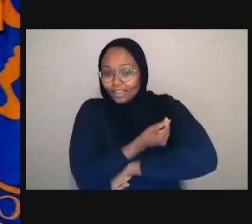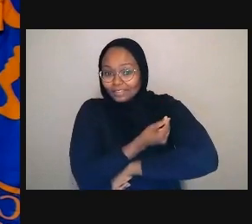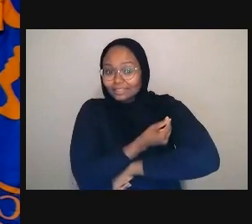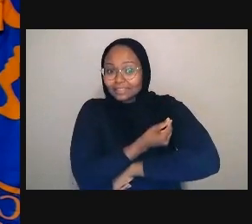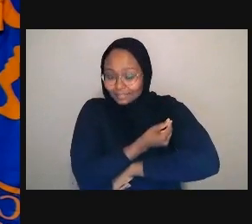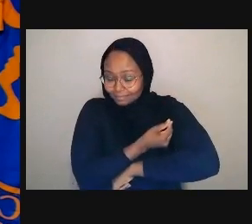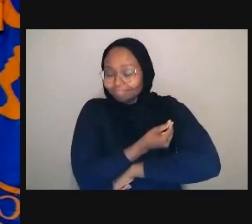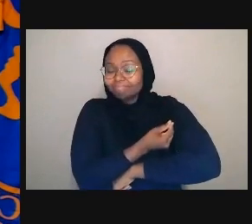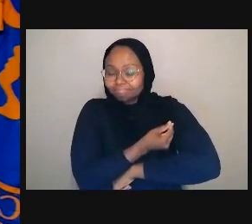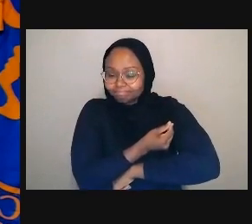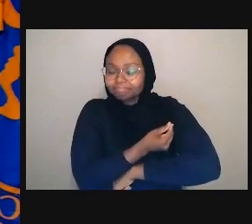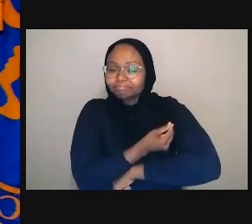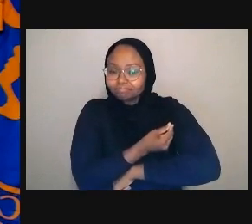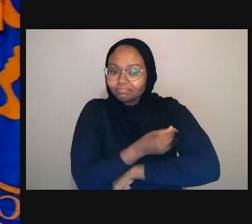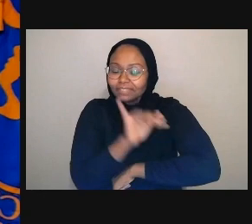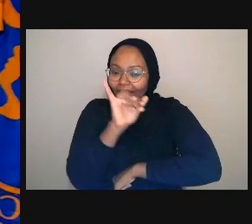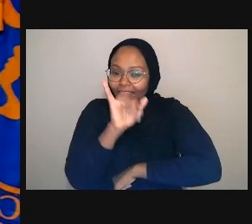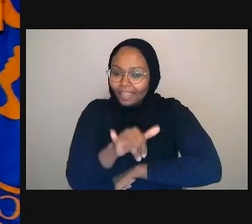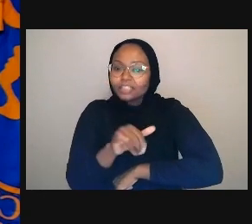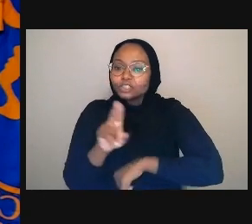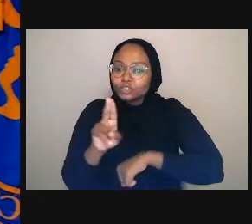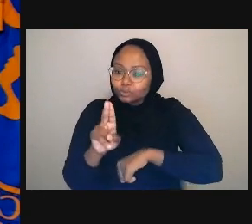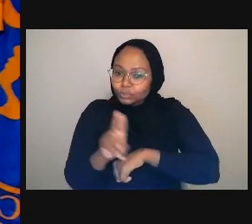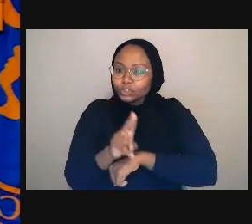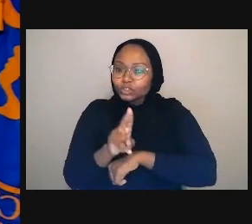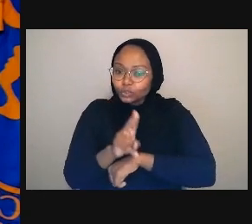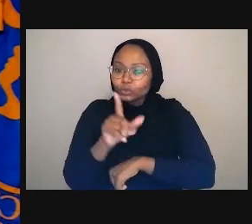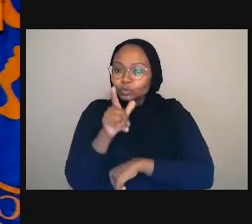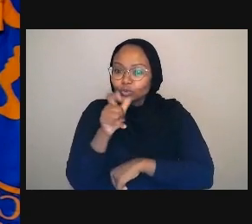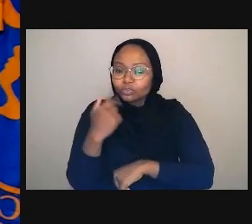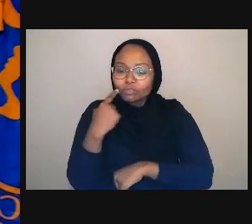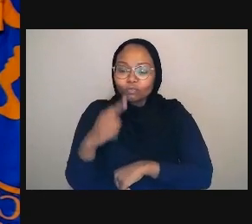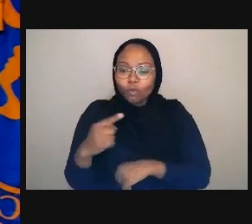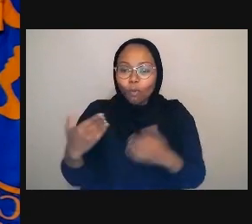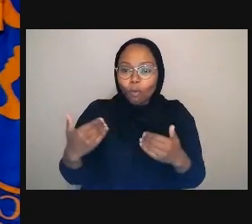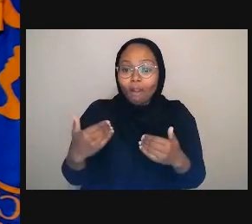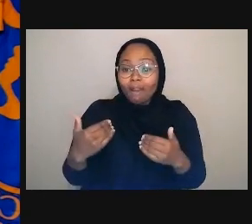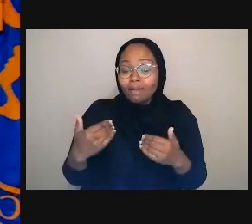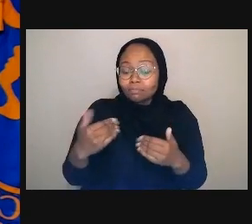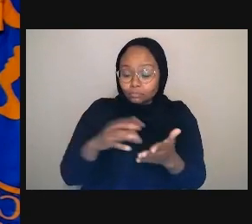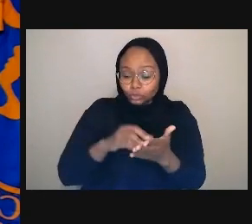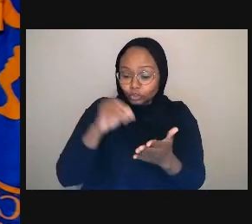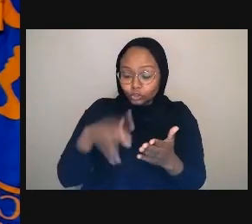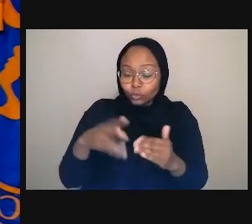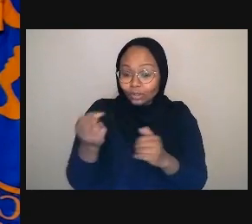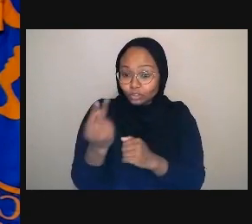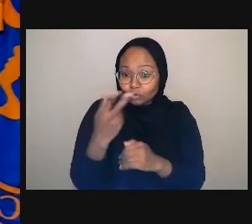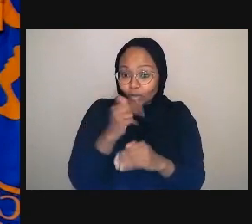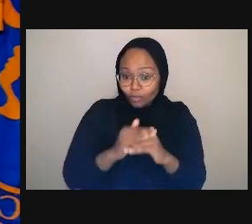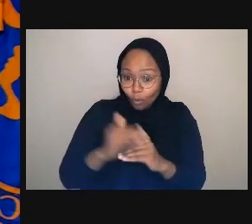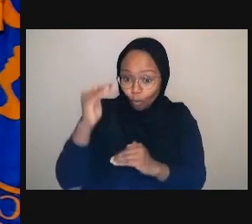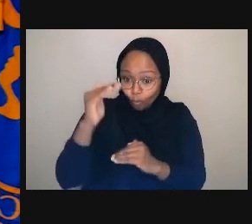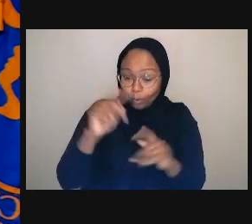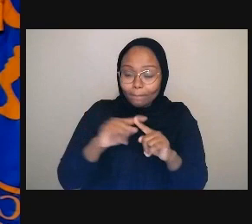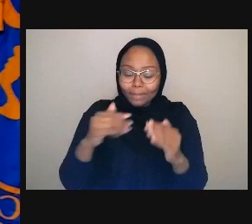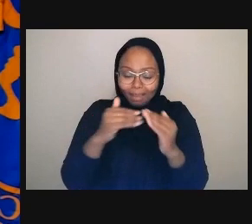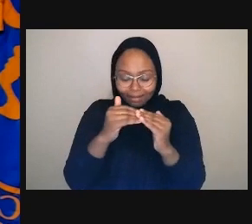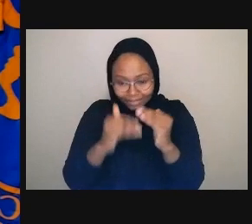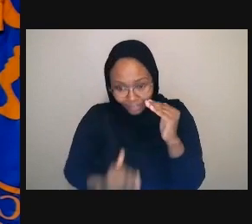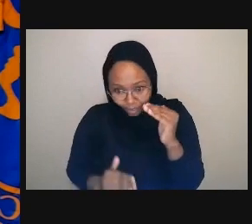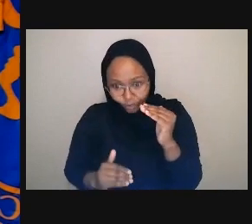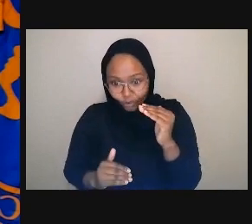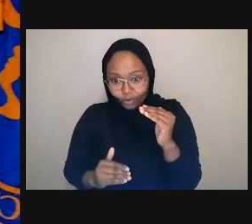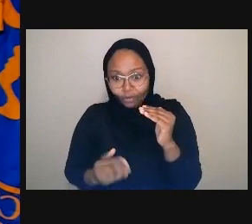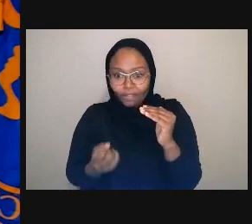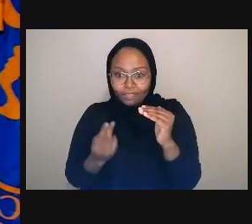tool that should be utilized and implemented. Younger than 12, 11 and younger, we are likely not going to